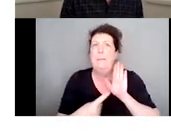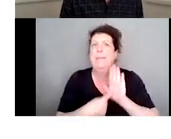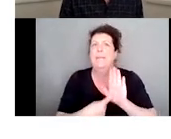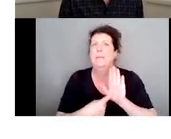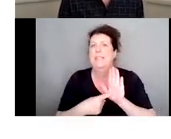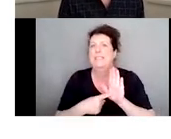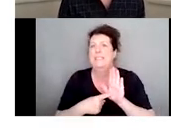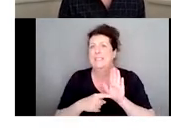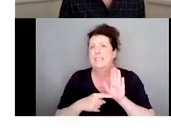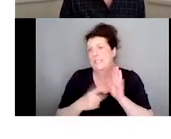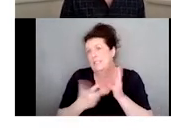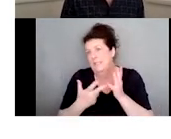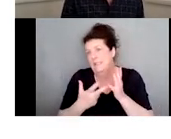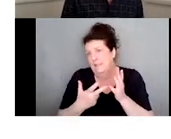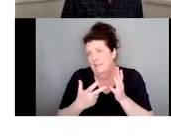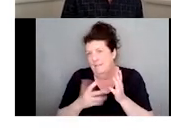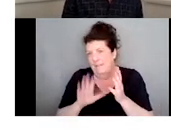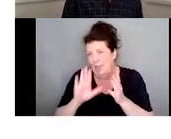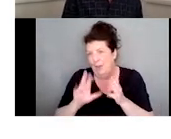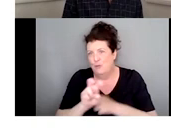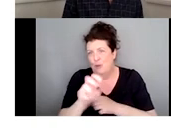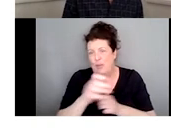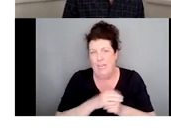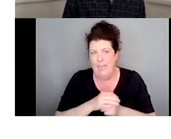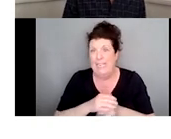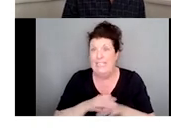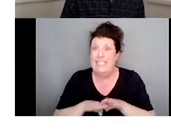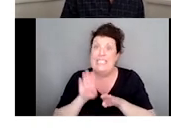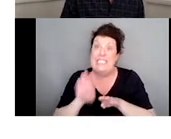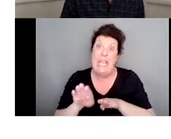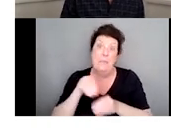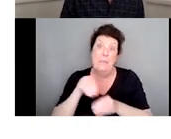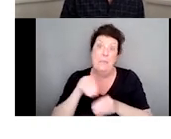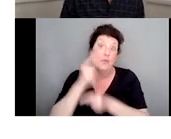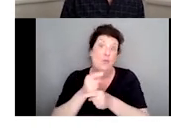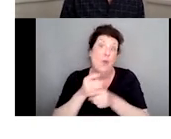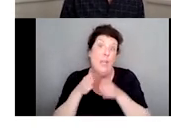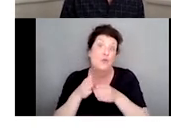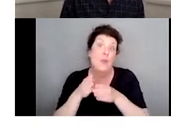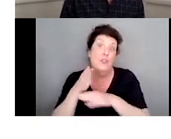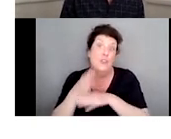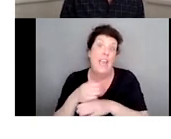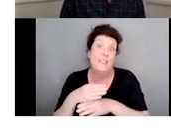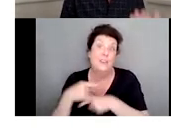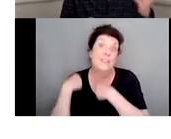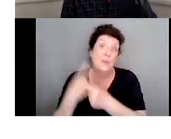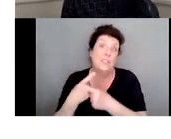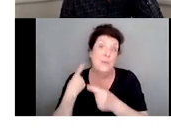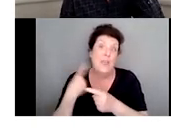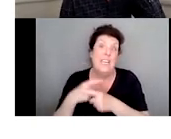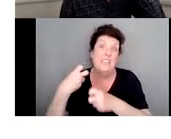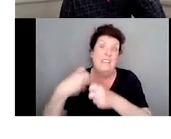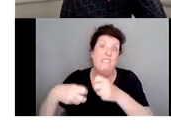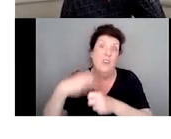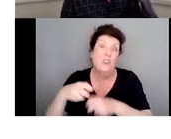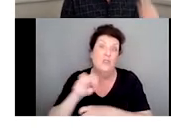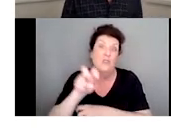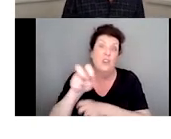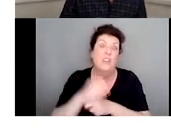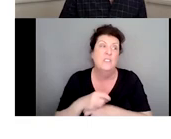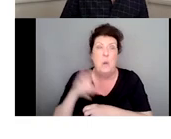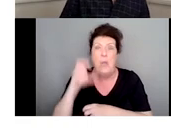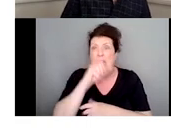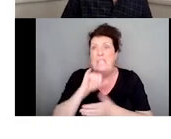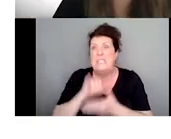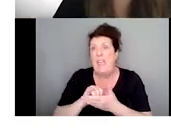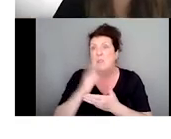it's a step in the right direction after a very hard, hard journey. And, uh, yeah, so I think, I think that's pretty much why I picked